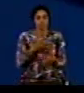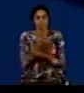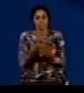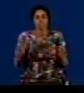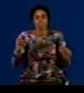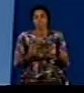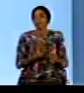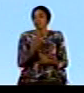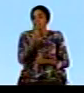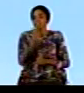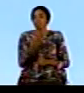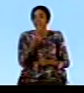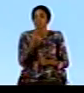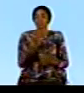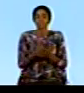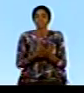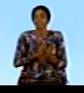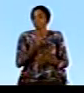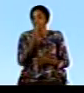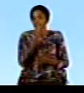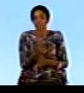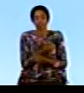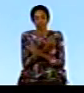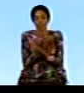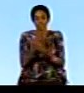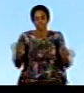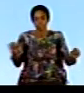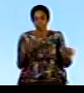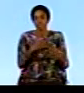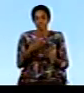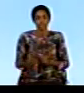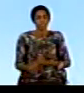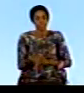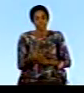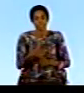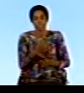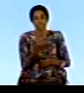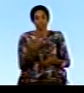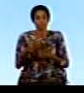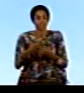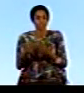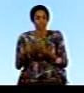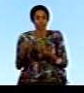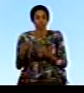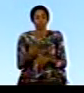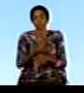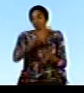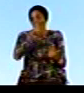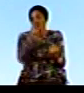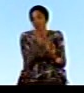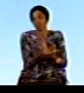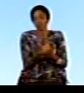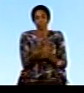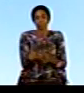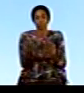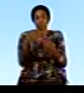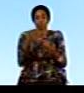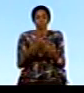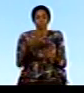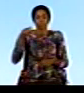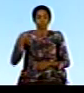that I have been saved. And yet another story of conversion coming from Port